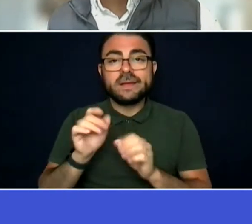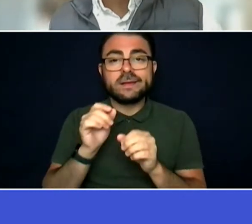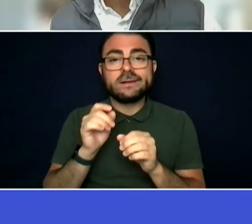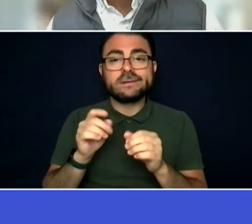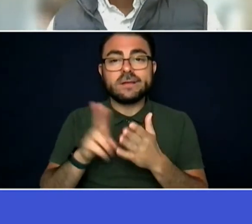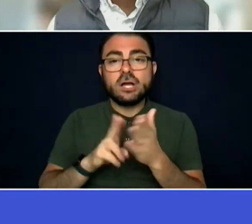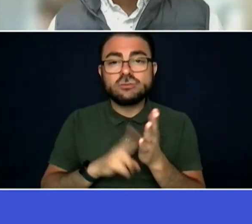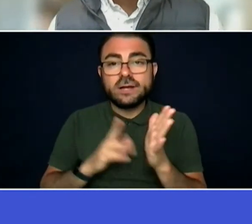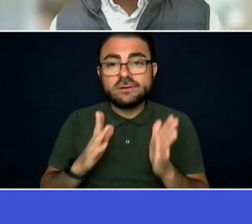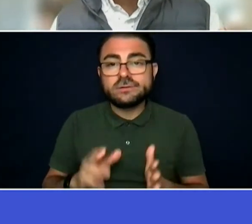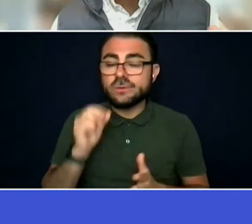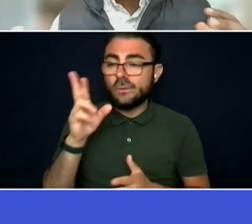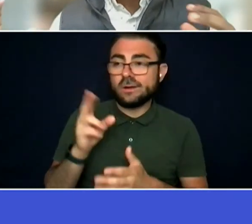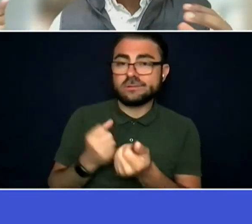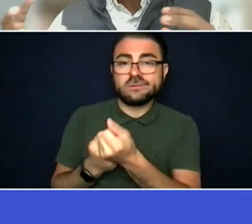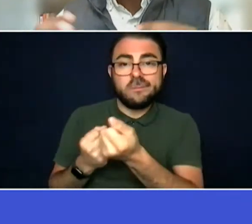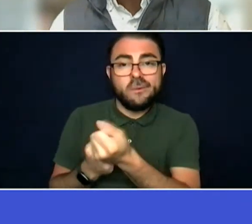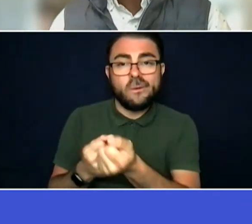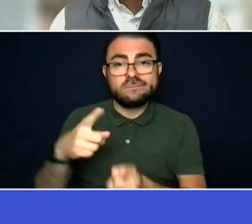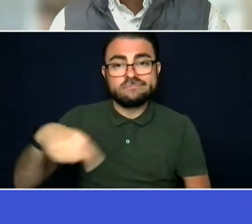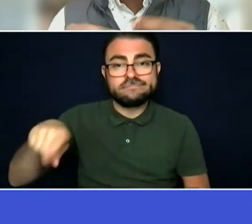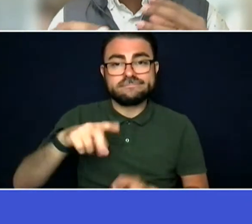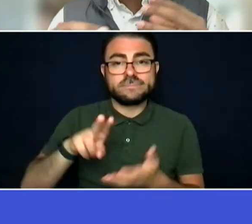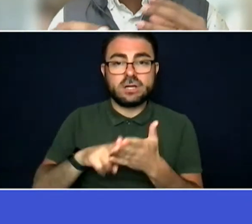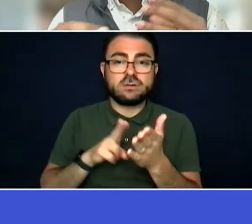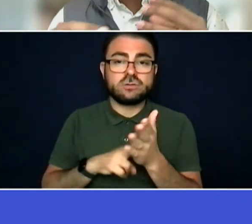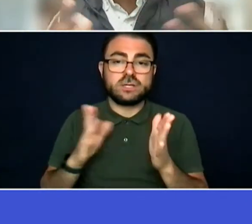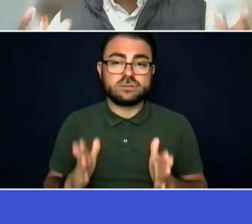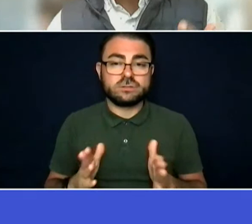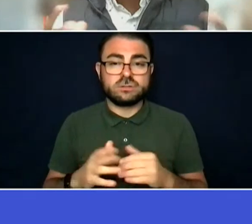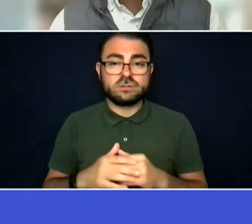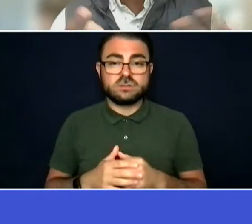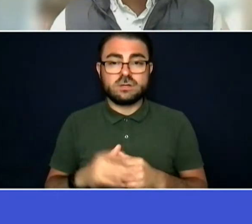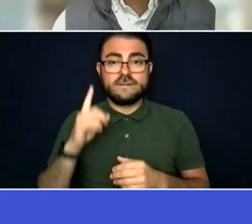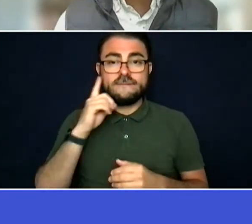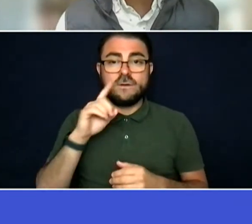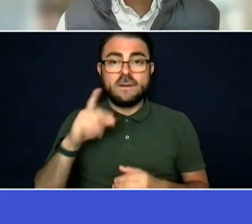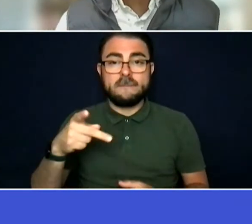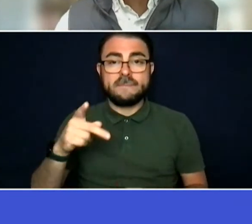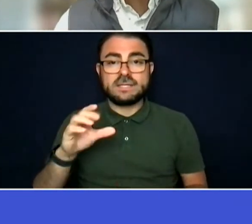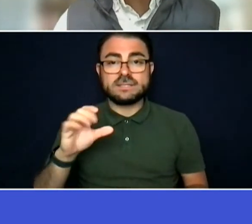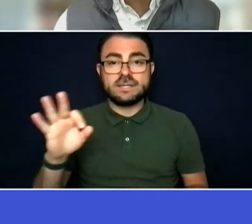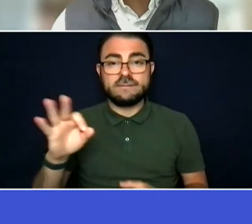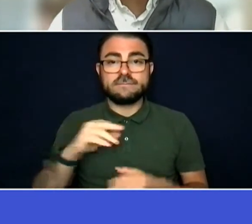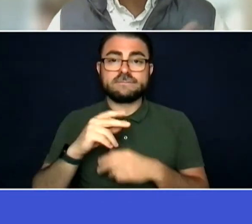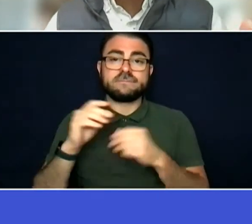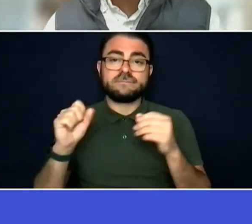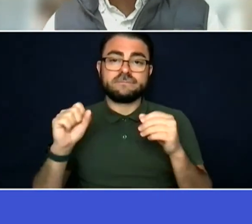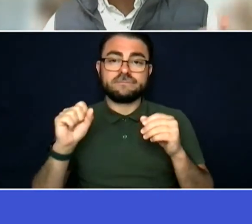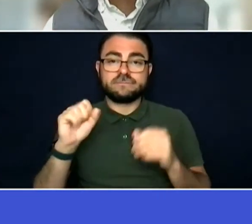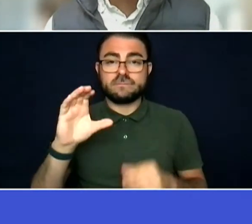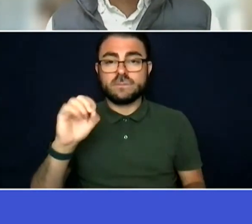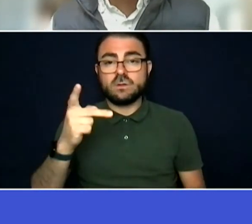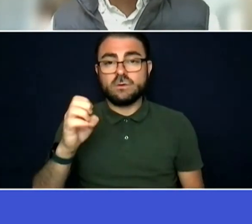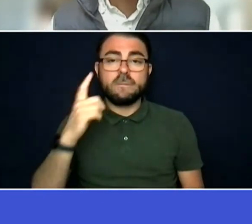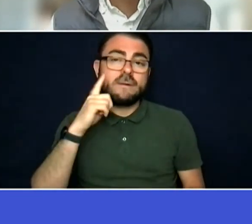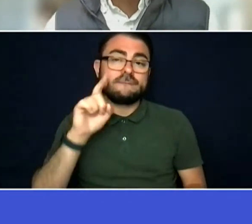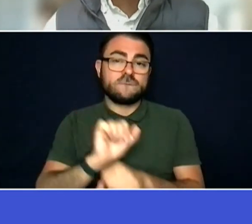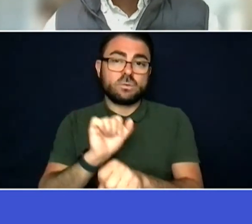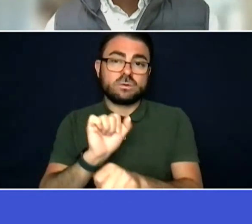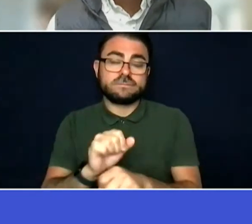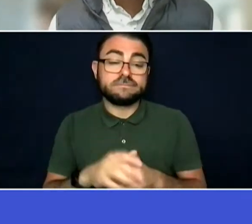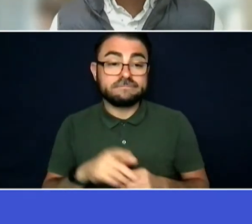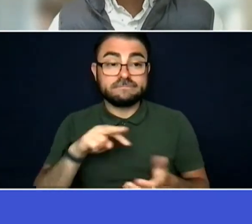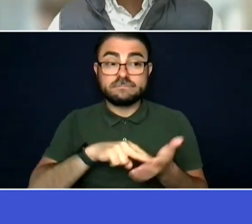supporting contractors on PCEF scopes of work, on PCEF types of scopes. When I say scopes of work, I mean in climate